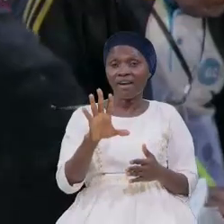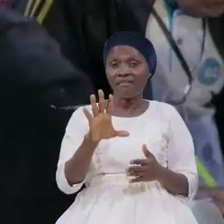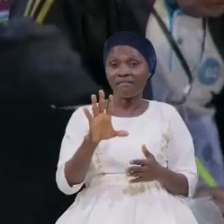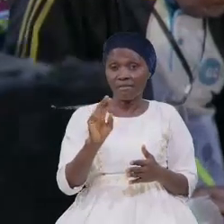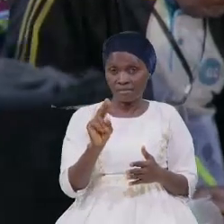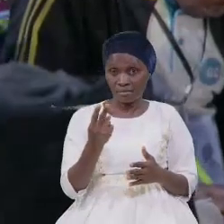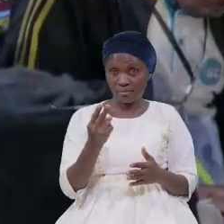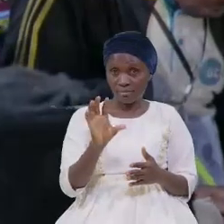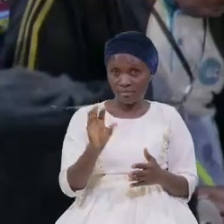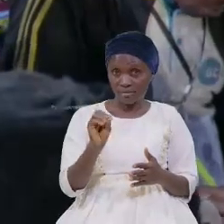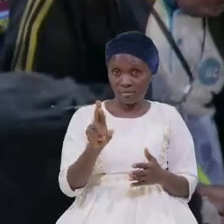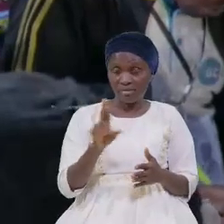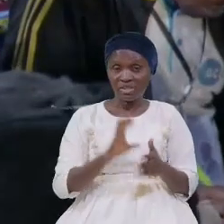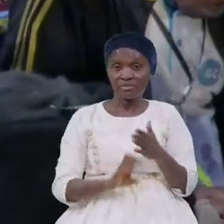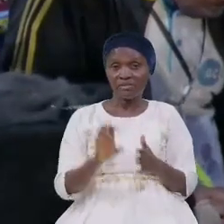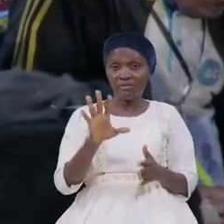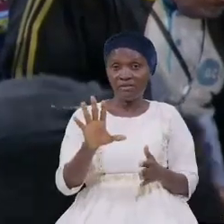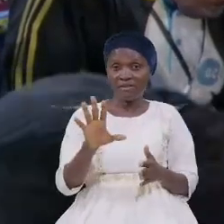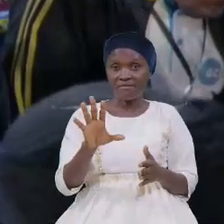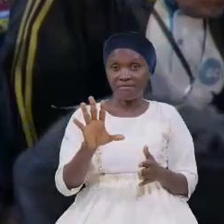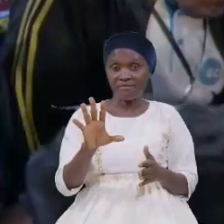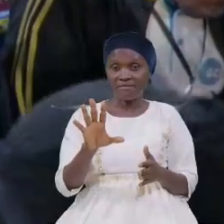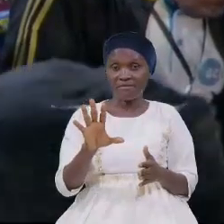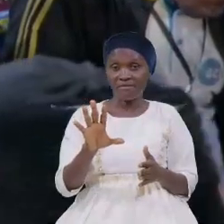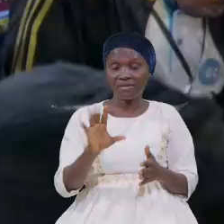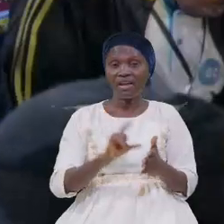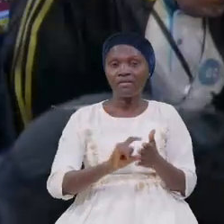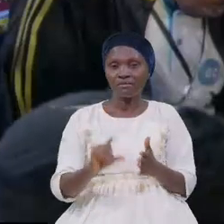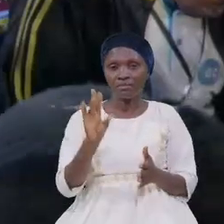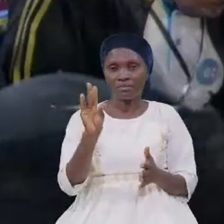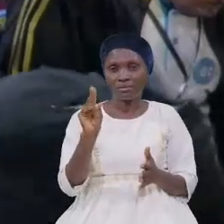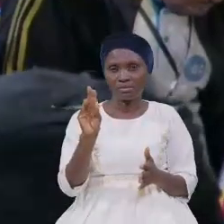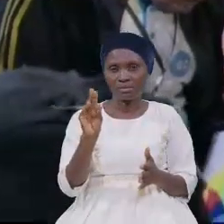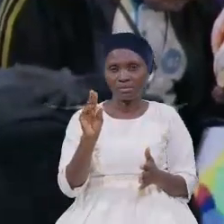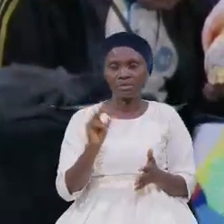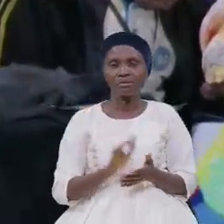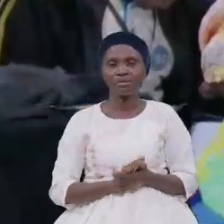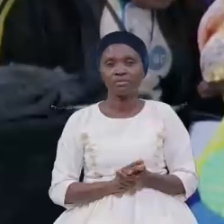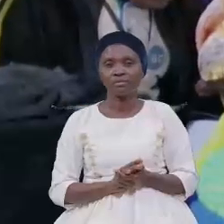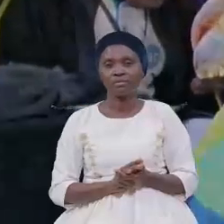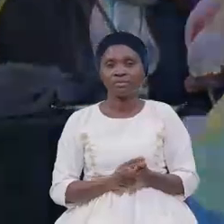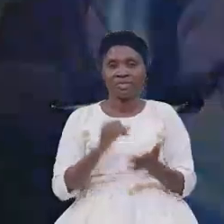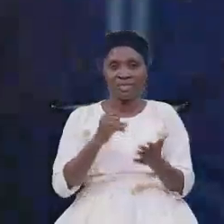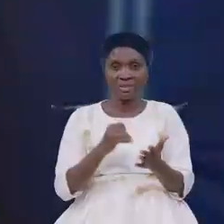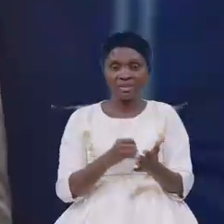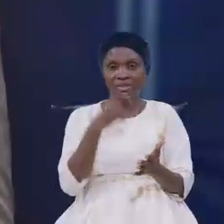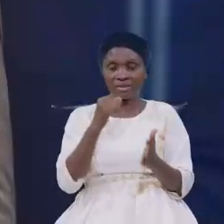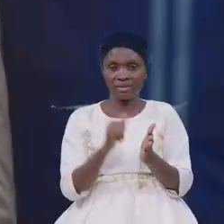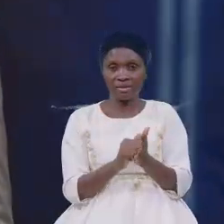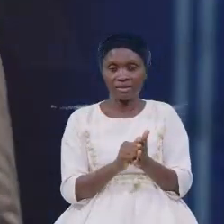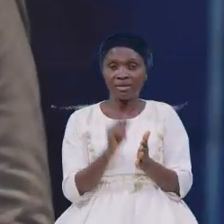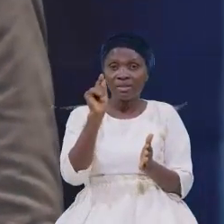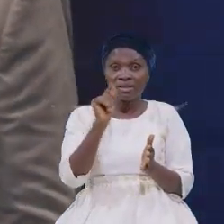Corinthians chapter 5, verse 17, it says, therefore, if